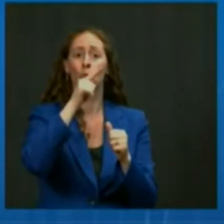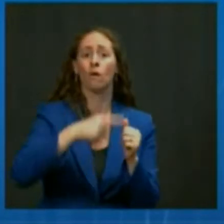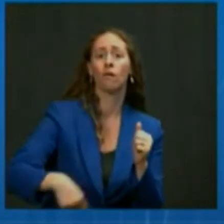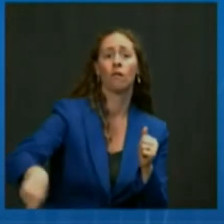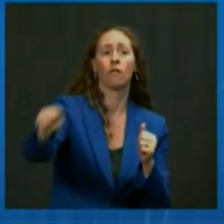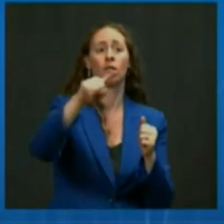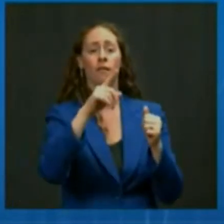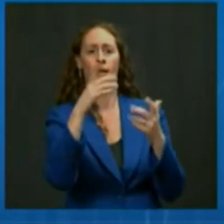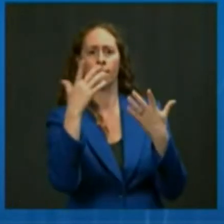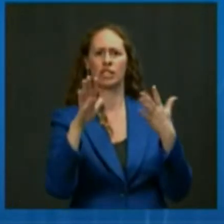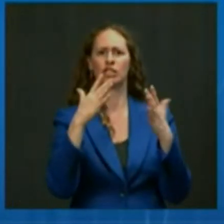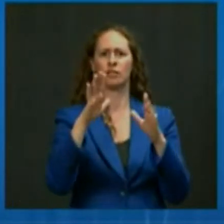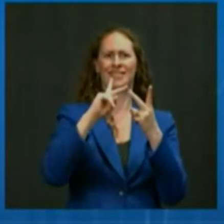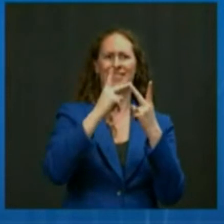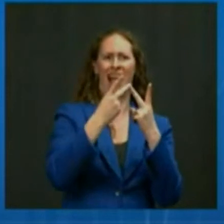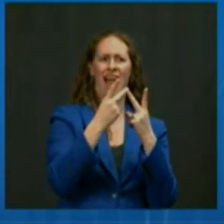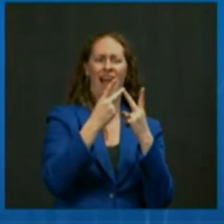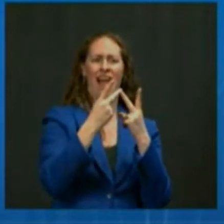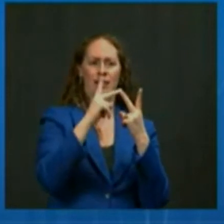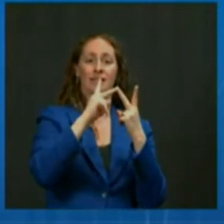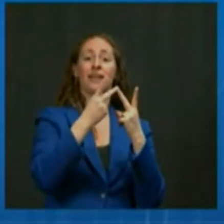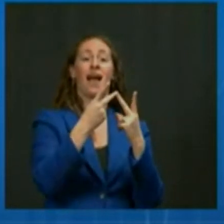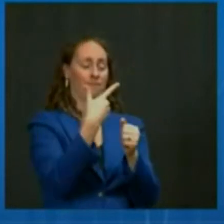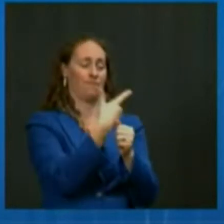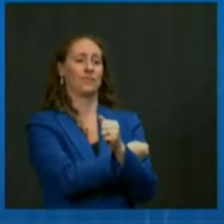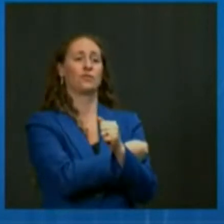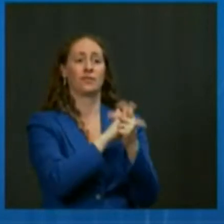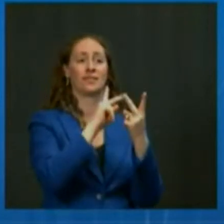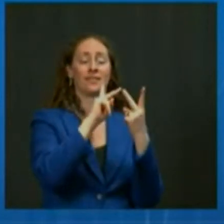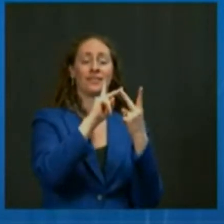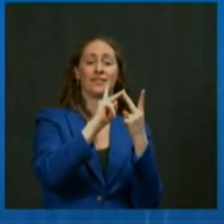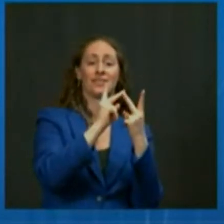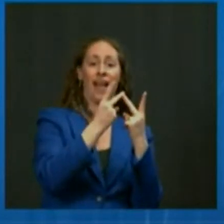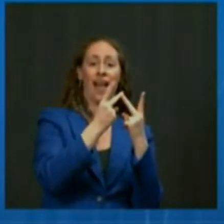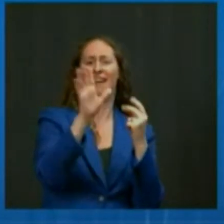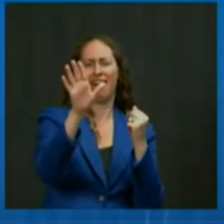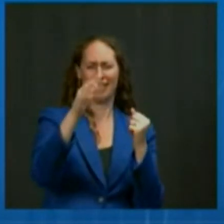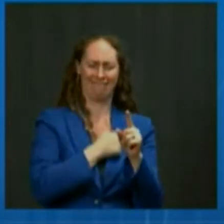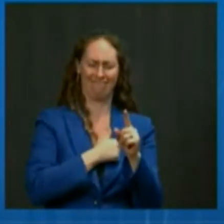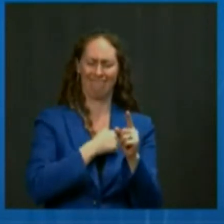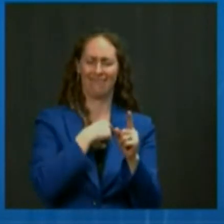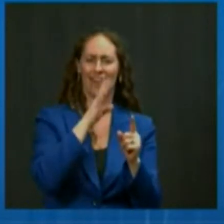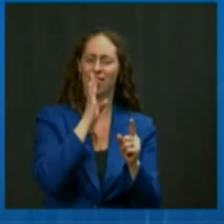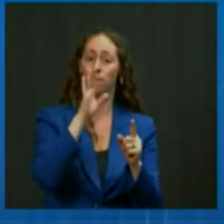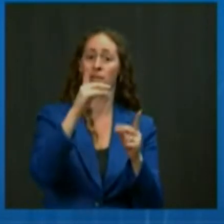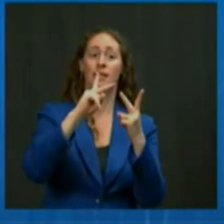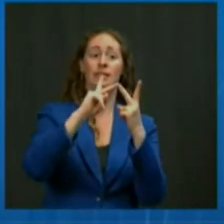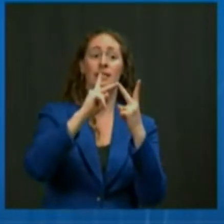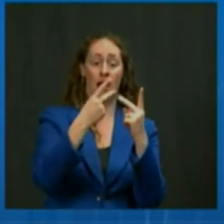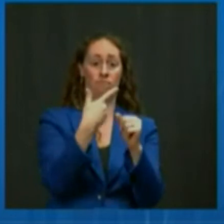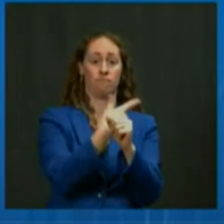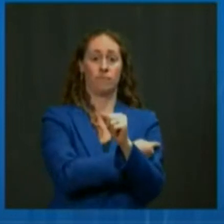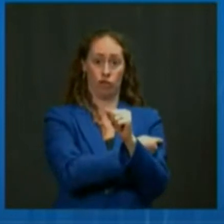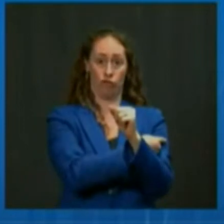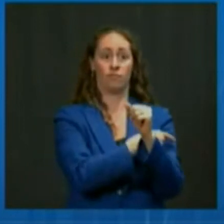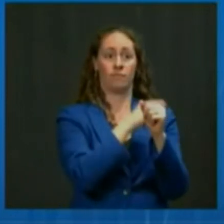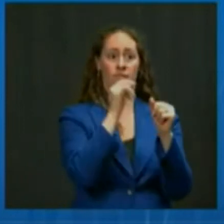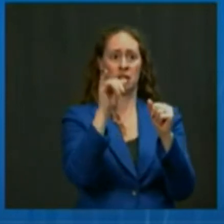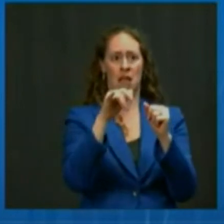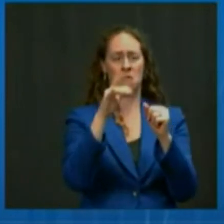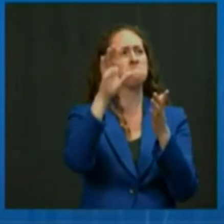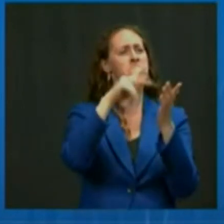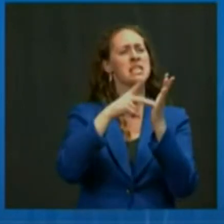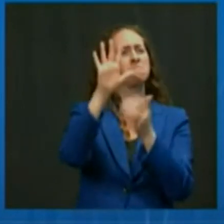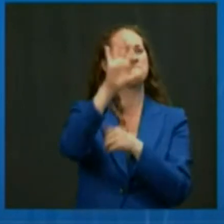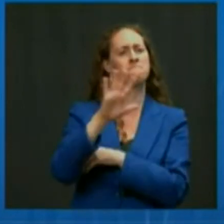your second shot, I apologize. So if you got your second shot on February 1st, you can get a